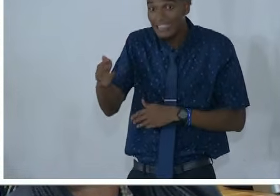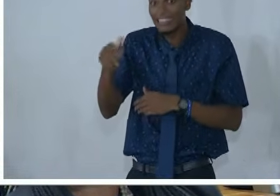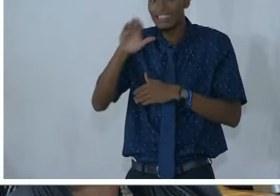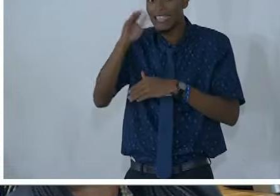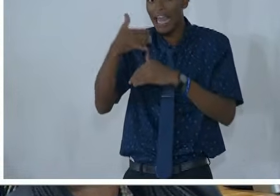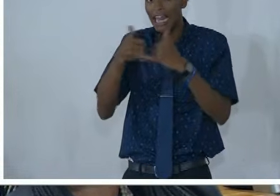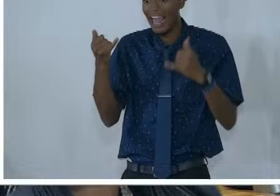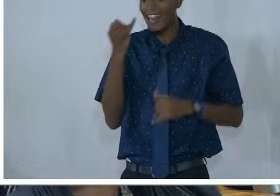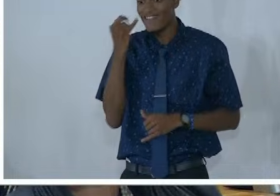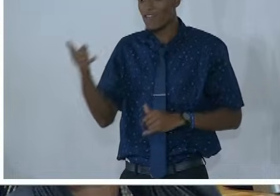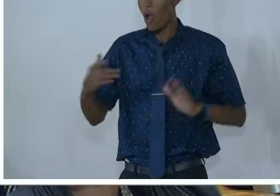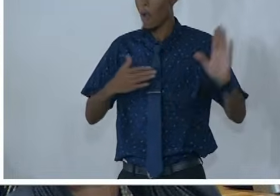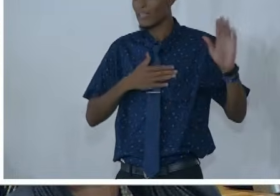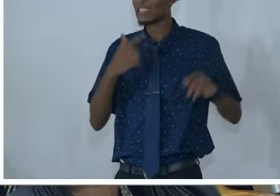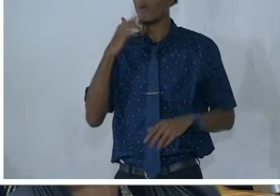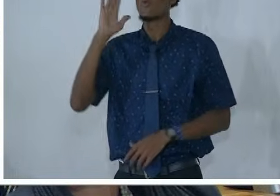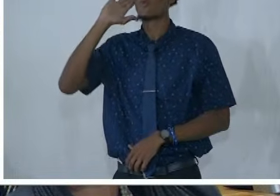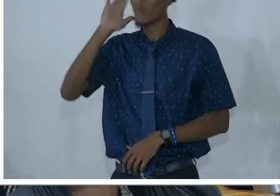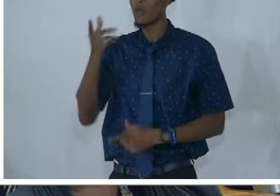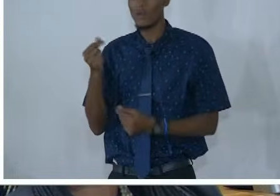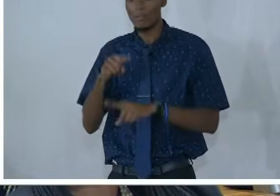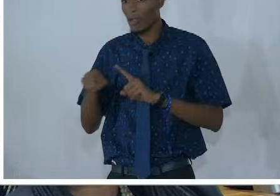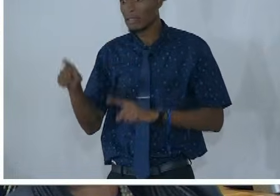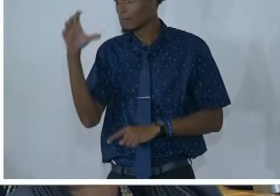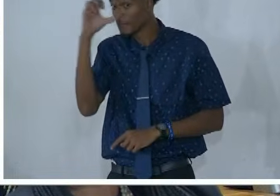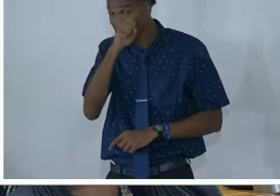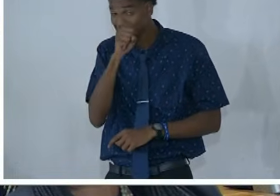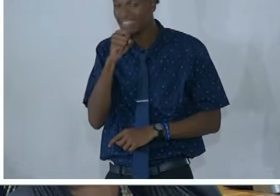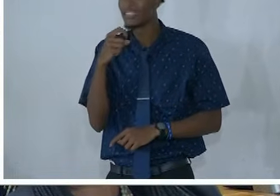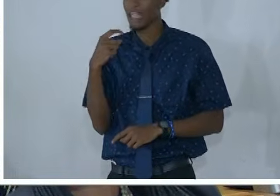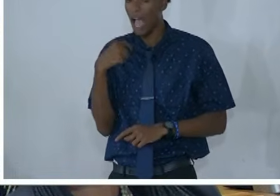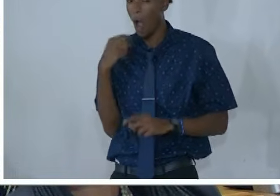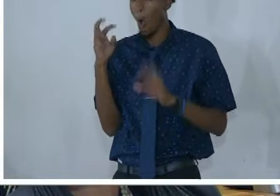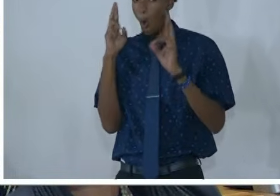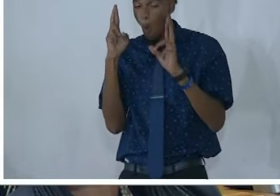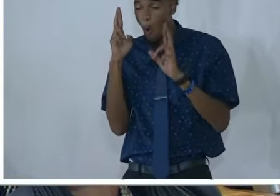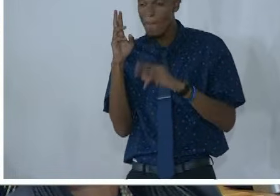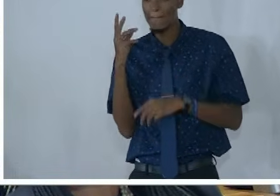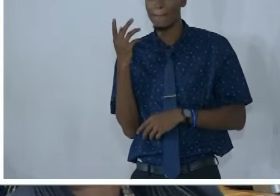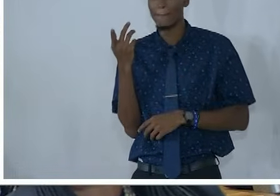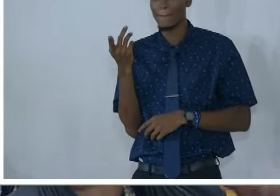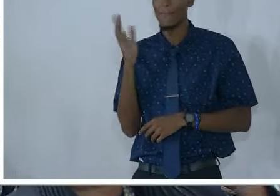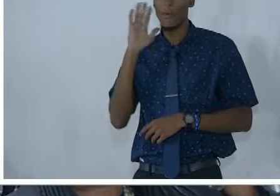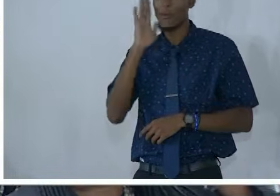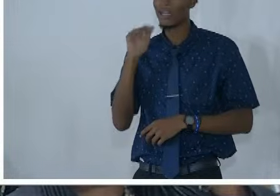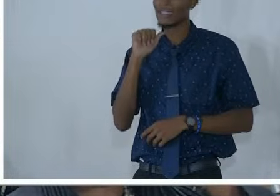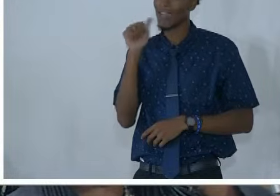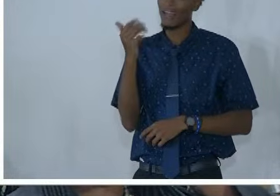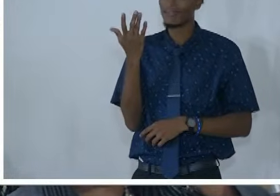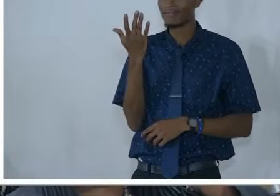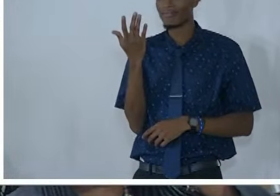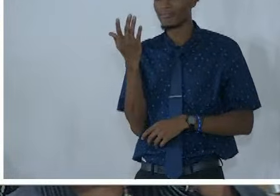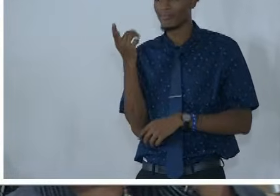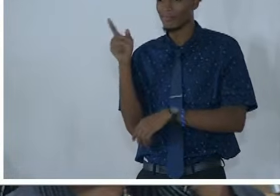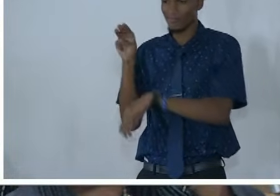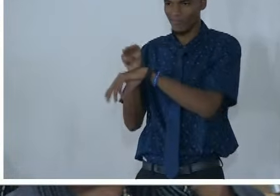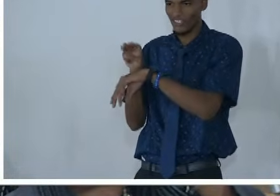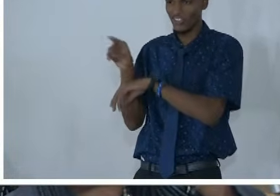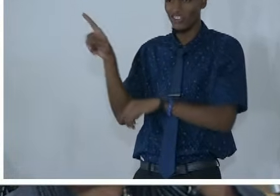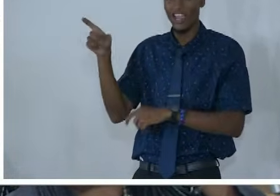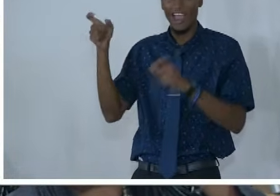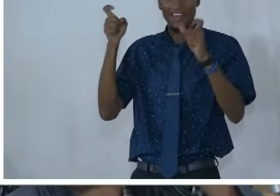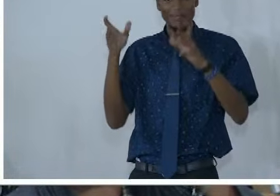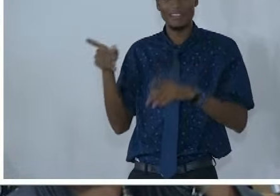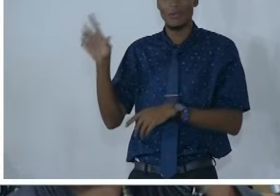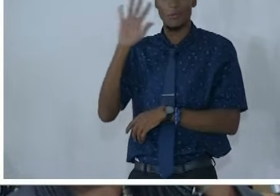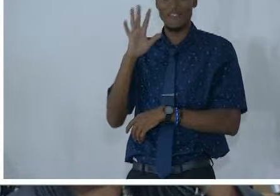to, and I would have hoped that it wouldn't have taken the Minister and the administration 5